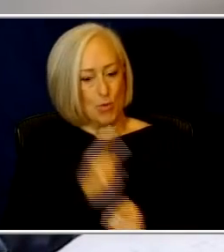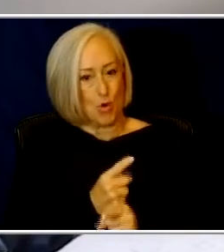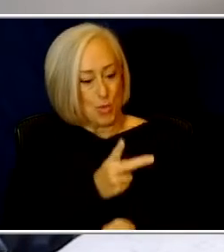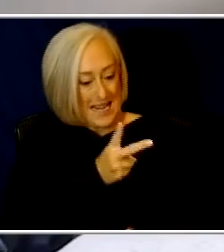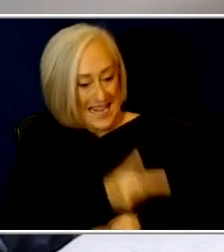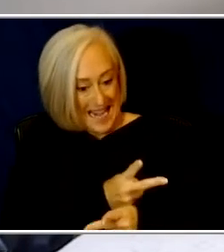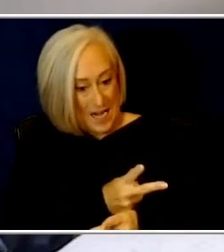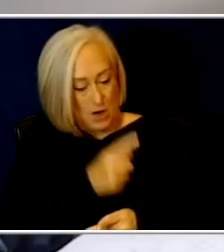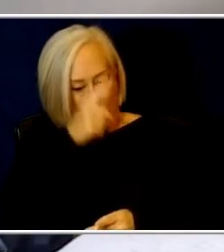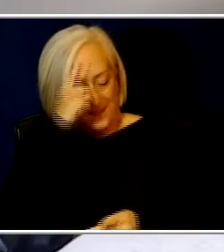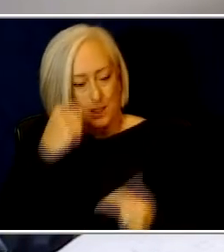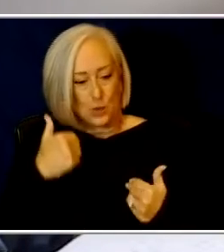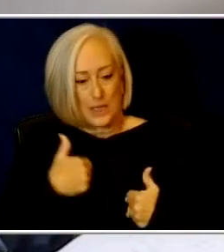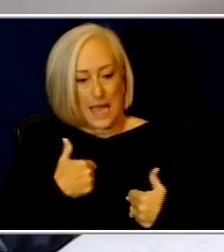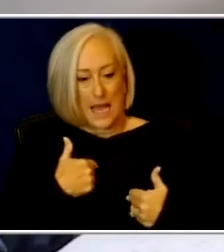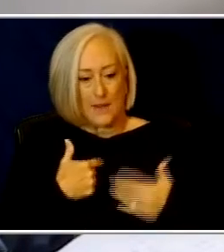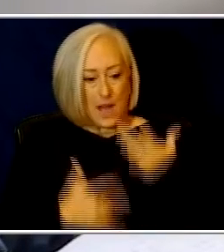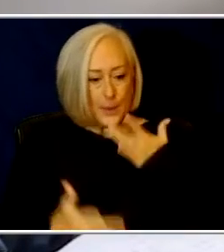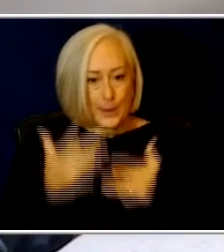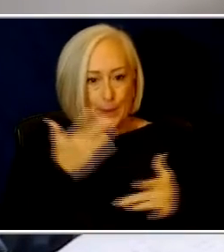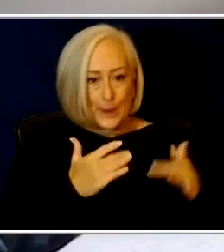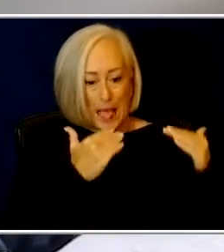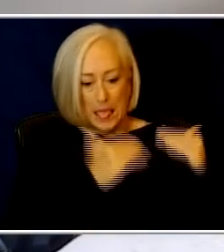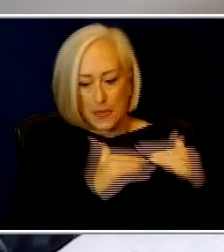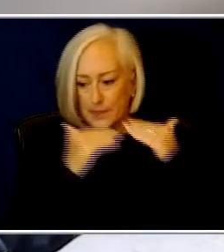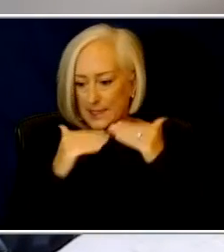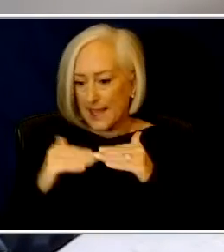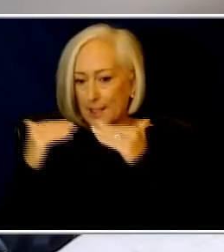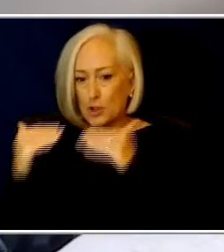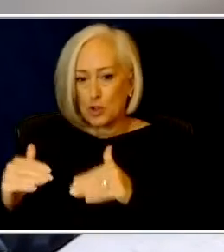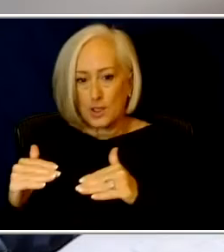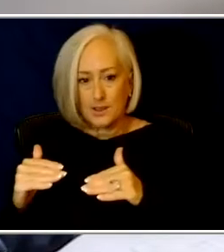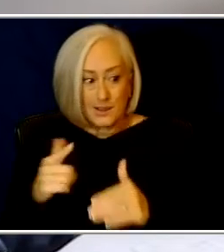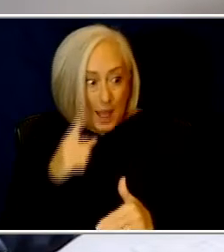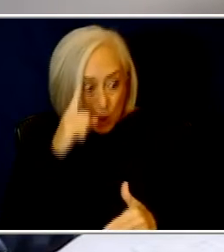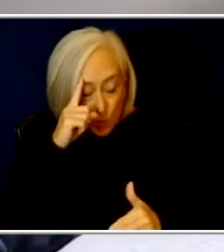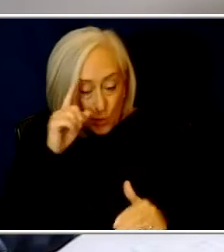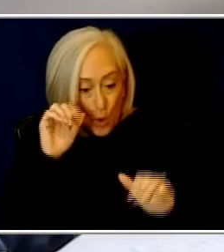these limitations that could be provided for